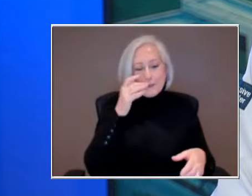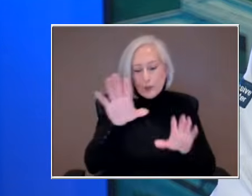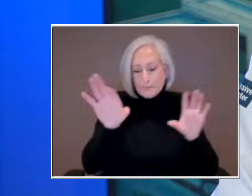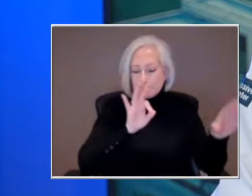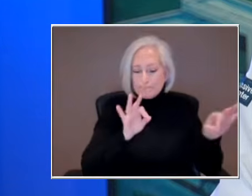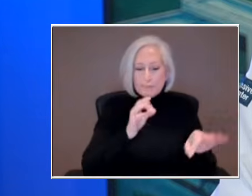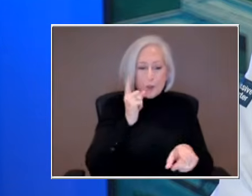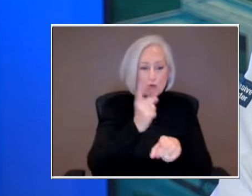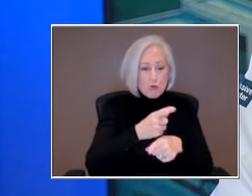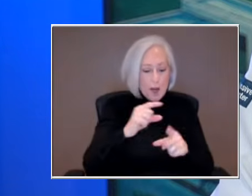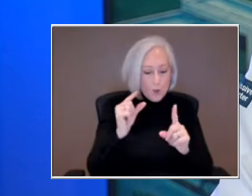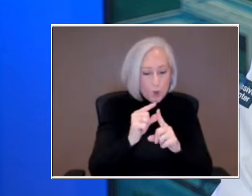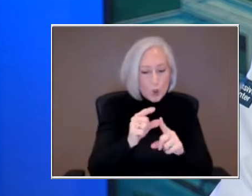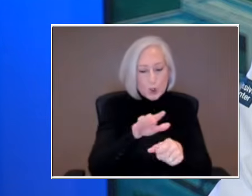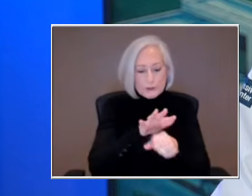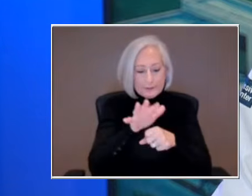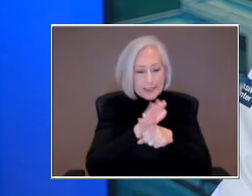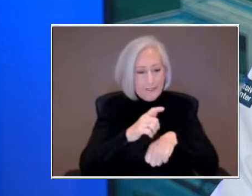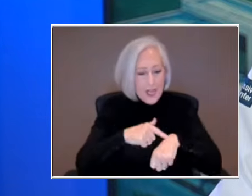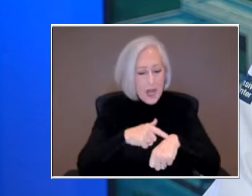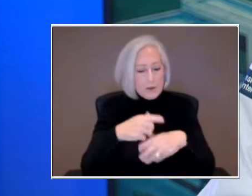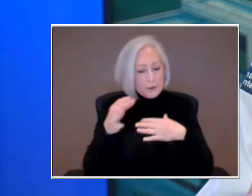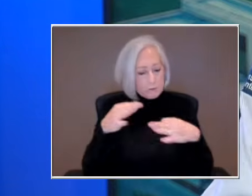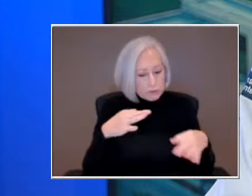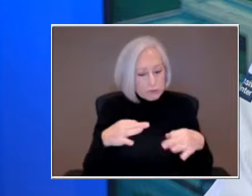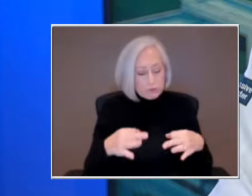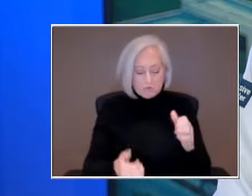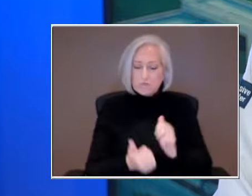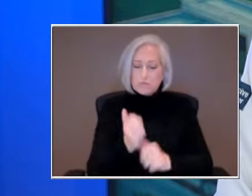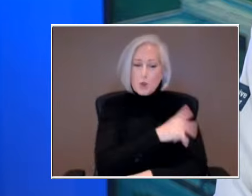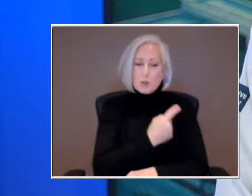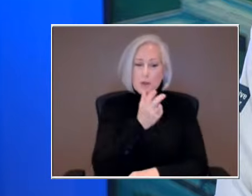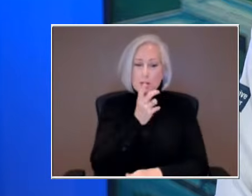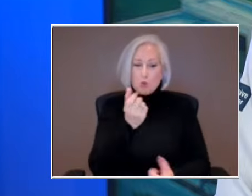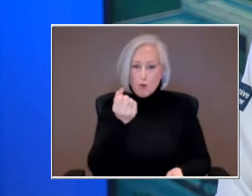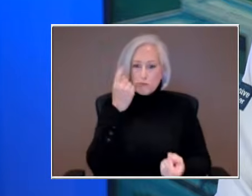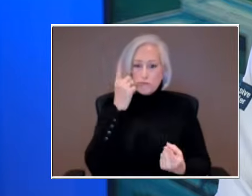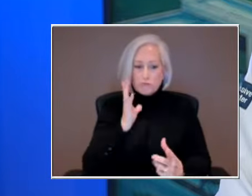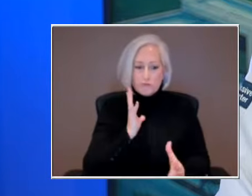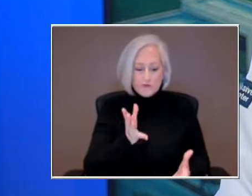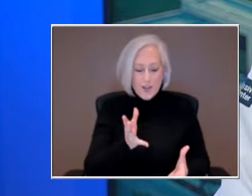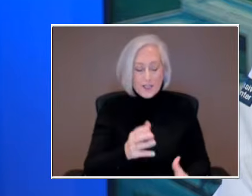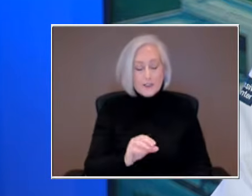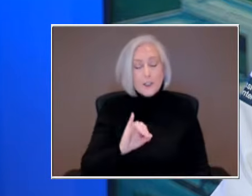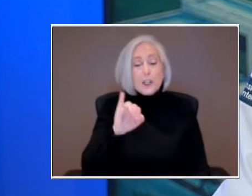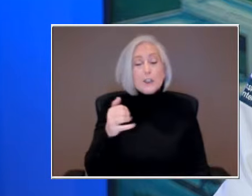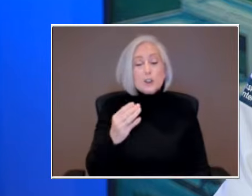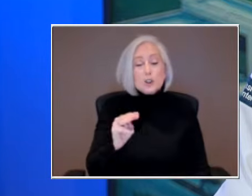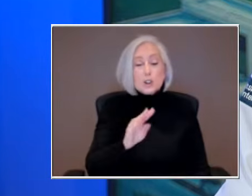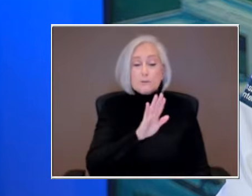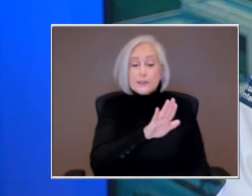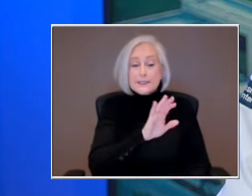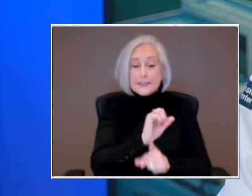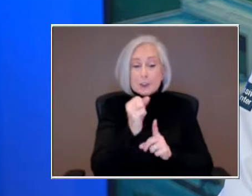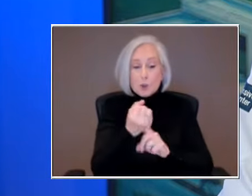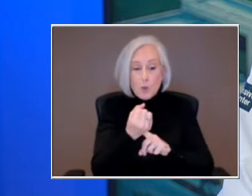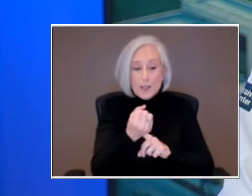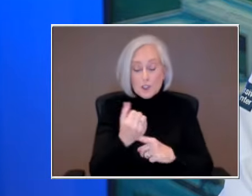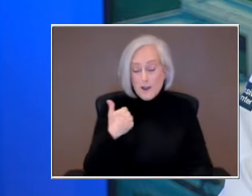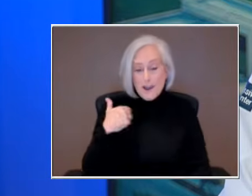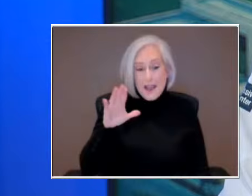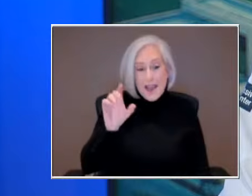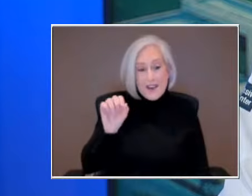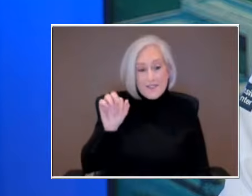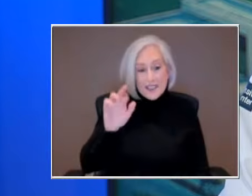most patients will be able to understand exactly what's going on. In a setting like Jim's, he had a cancer that was related to